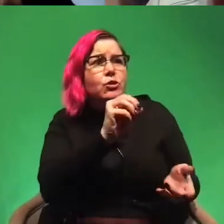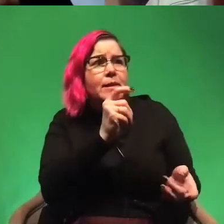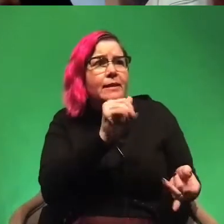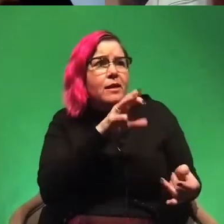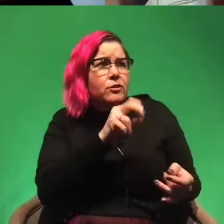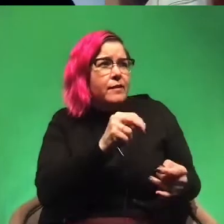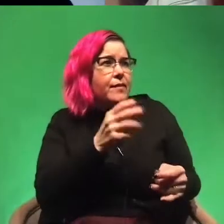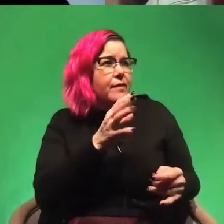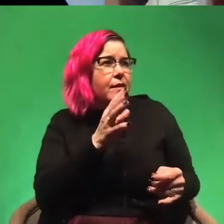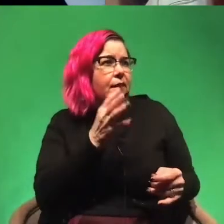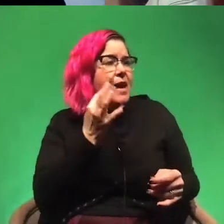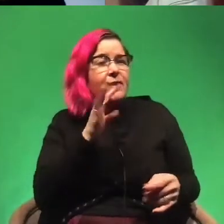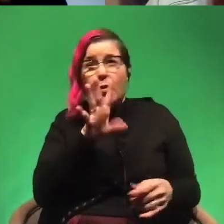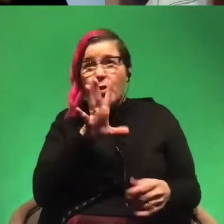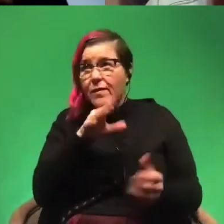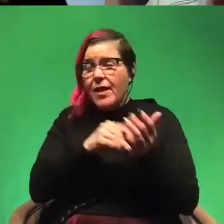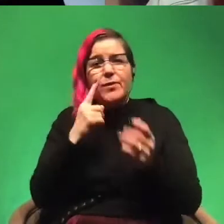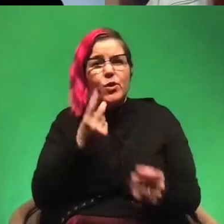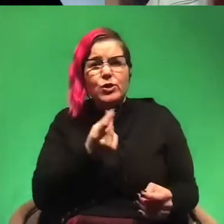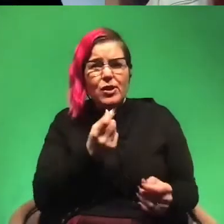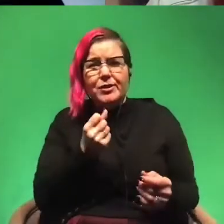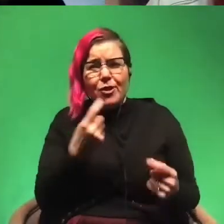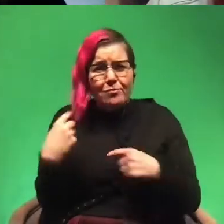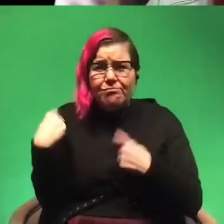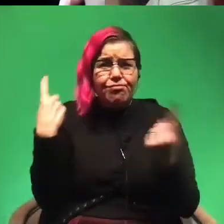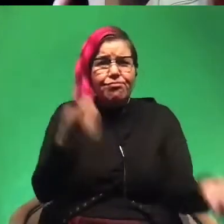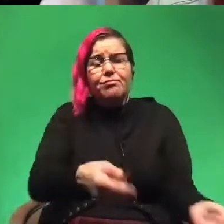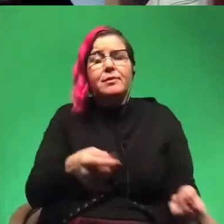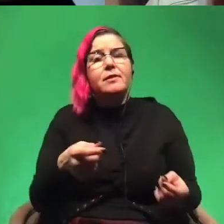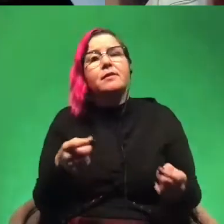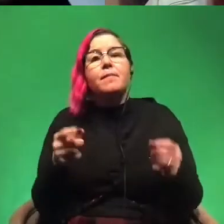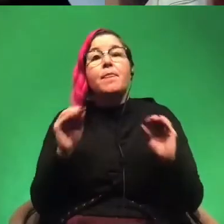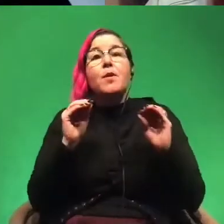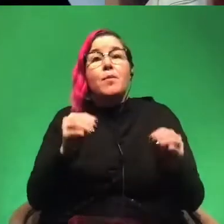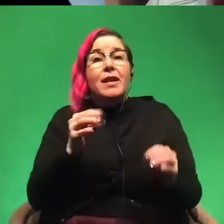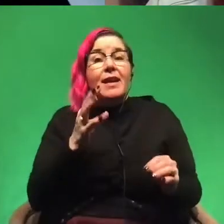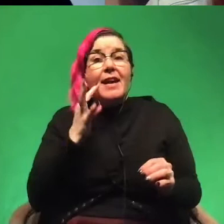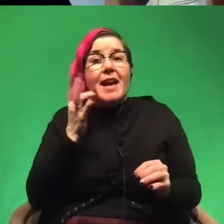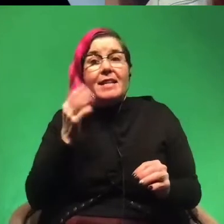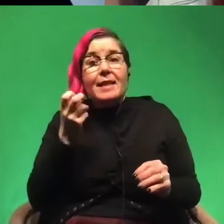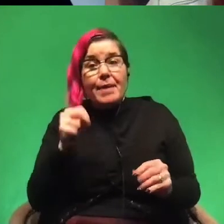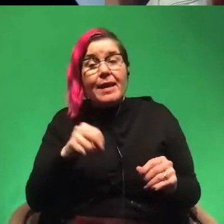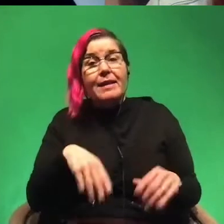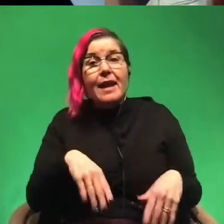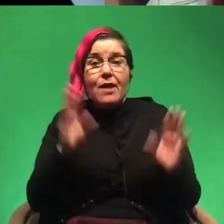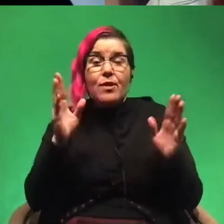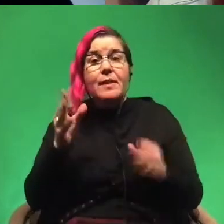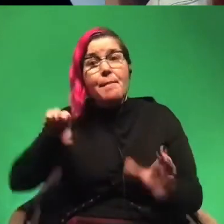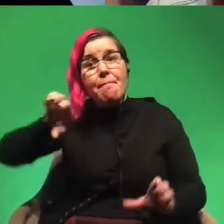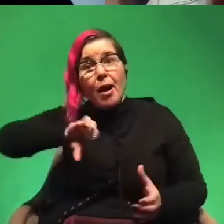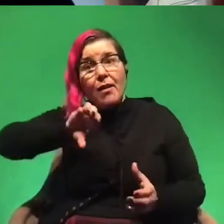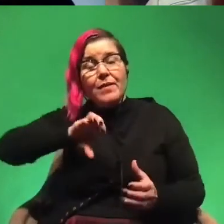I think 45,000 years of domestication for domestic dogs. And so putting cats in a pen and hand raising them and bottle feeding them doesn't make